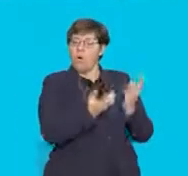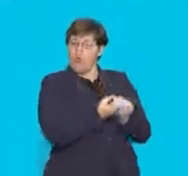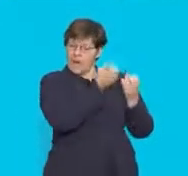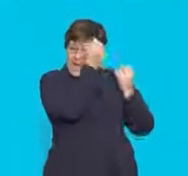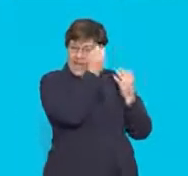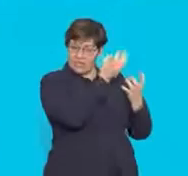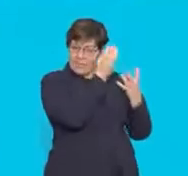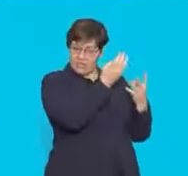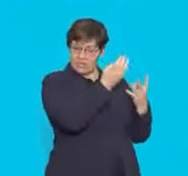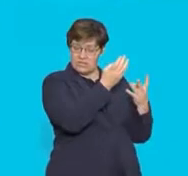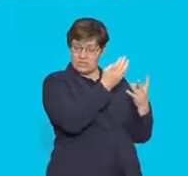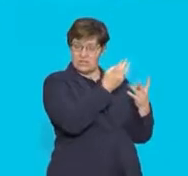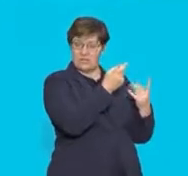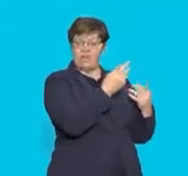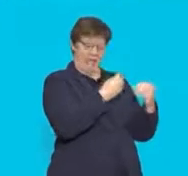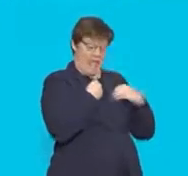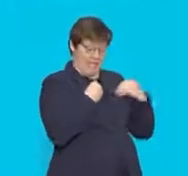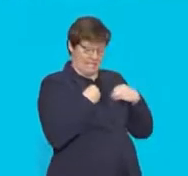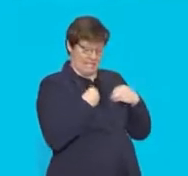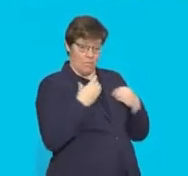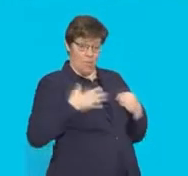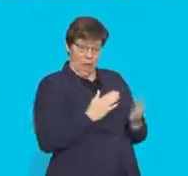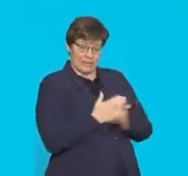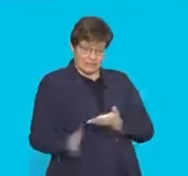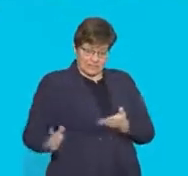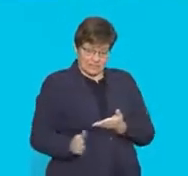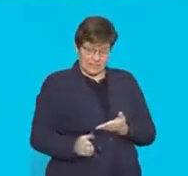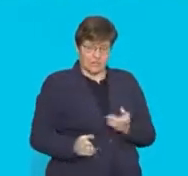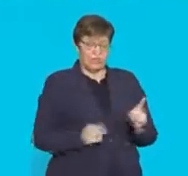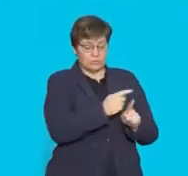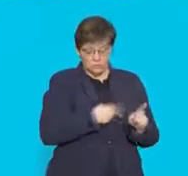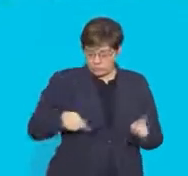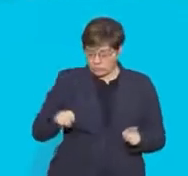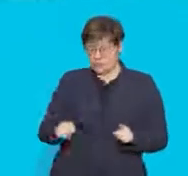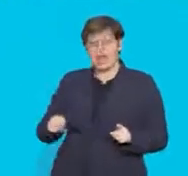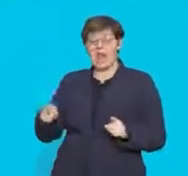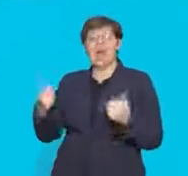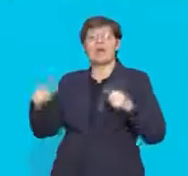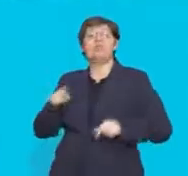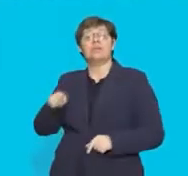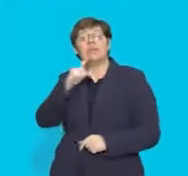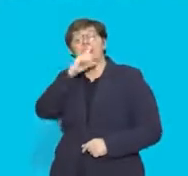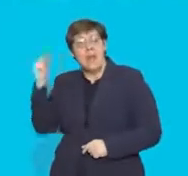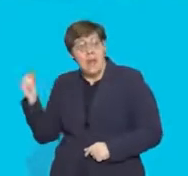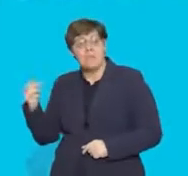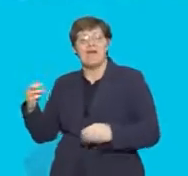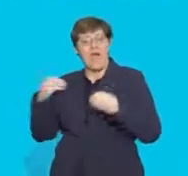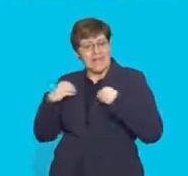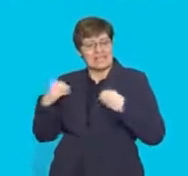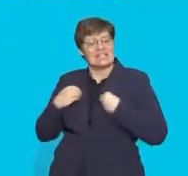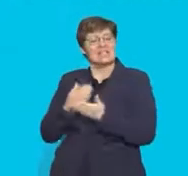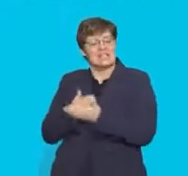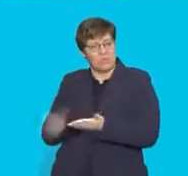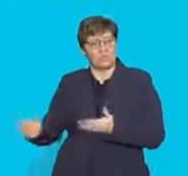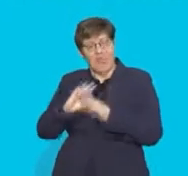the information regarding the asset that you're disposing of to an account called asset